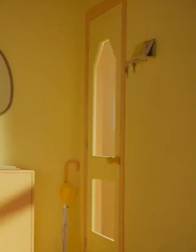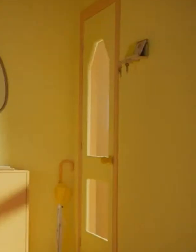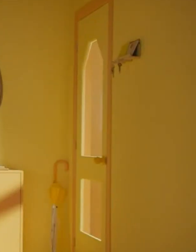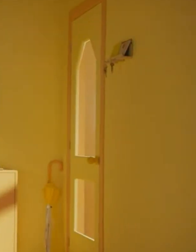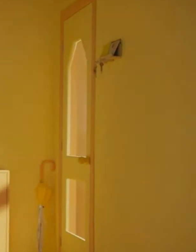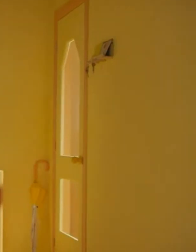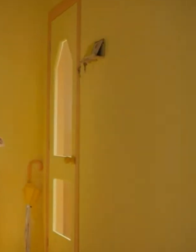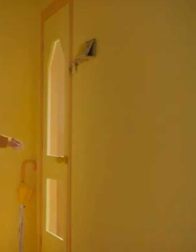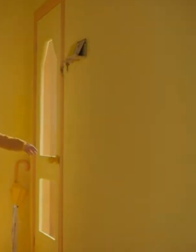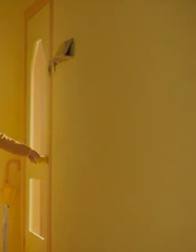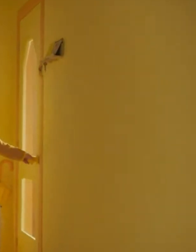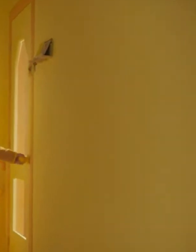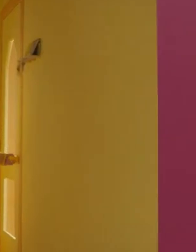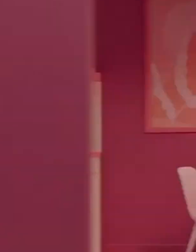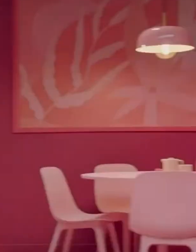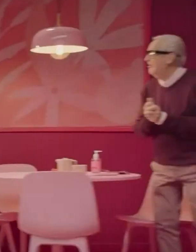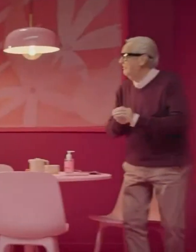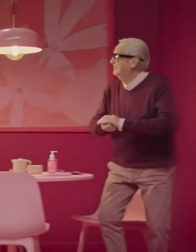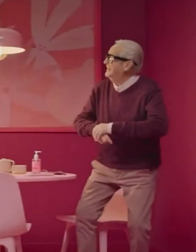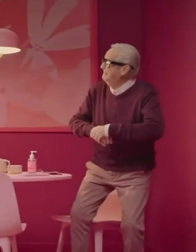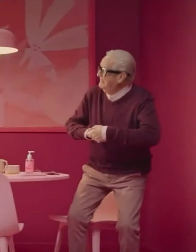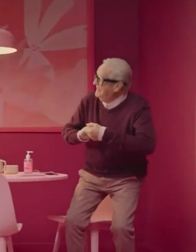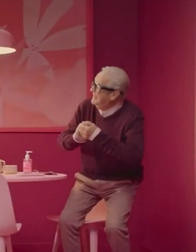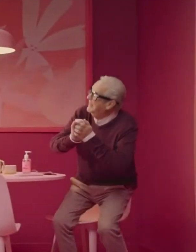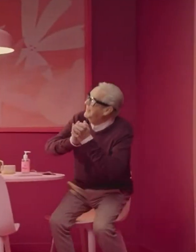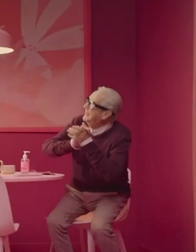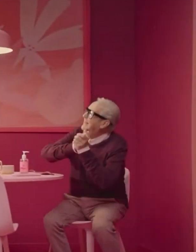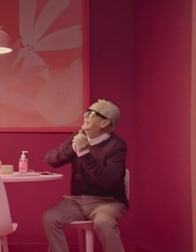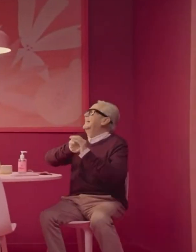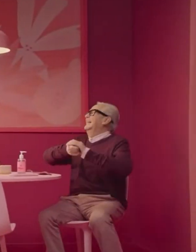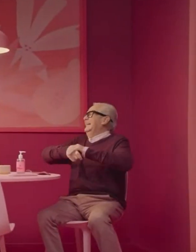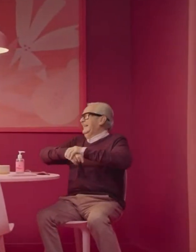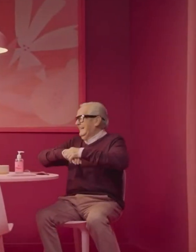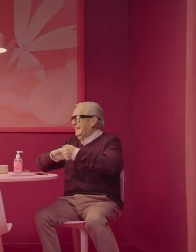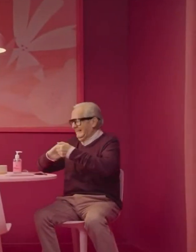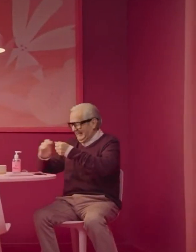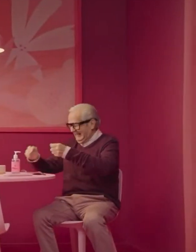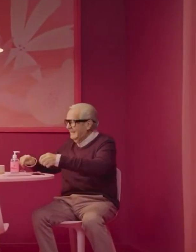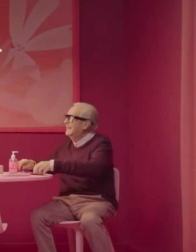day. This is Jan. Jan sometimes visits her neighbor Paul. Paul has